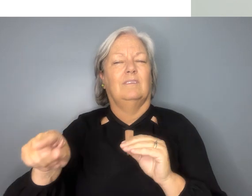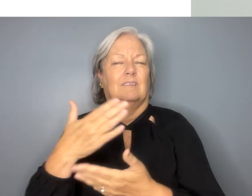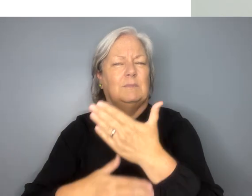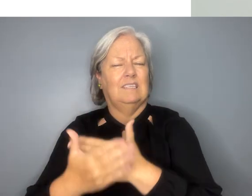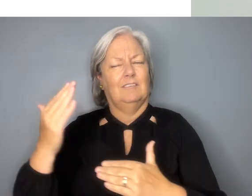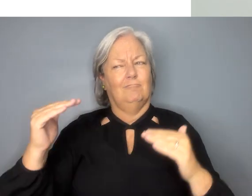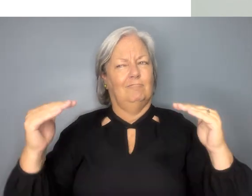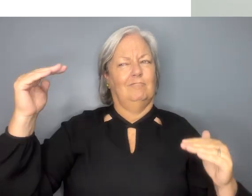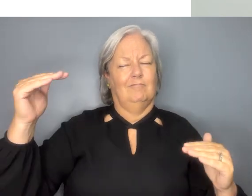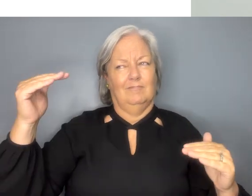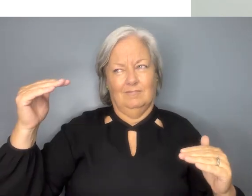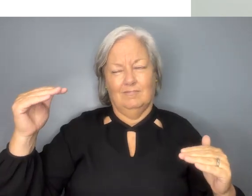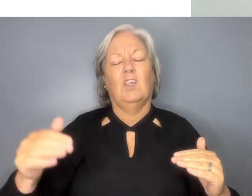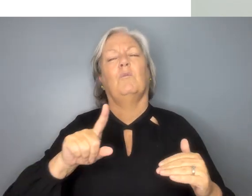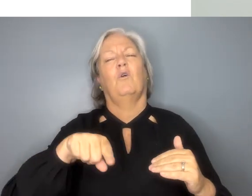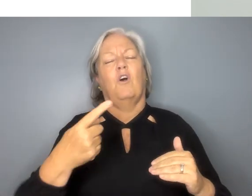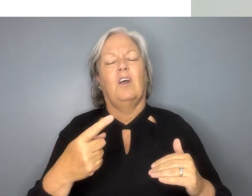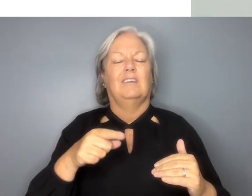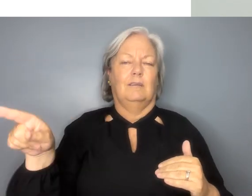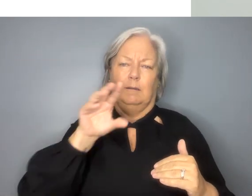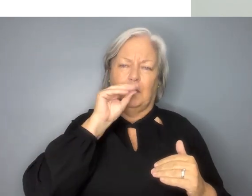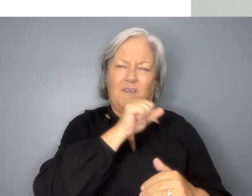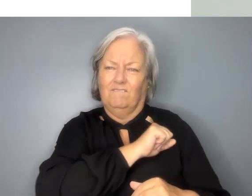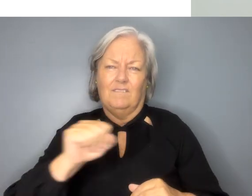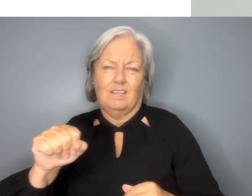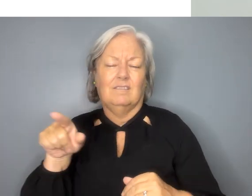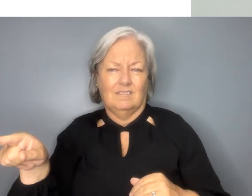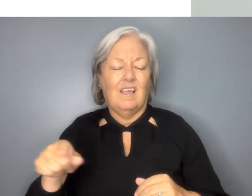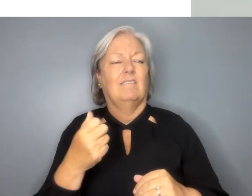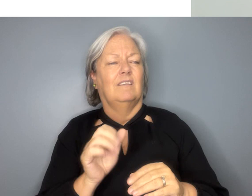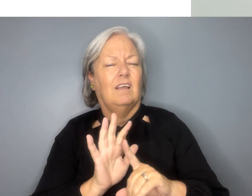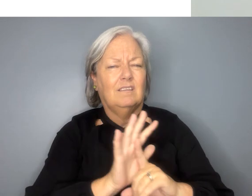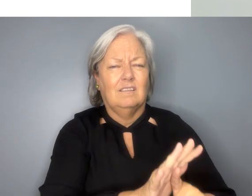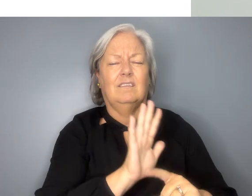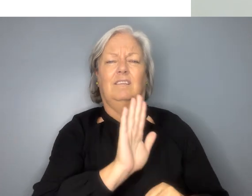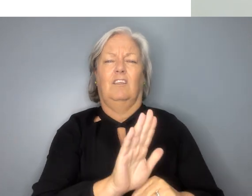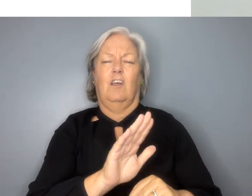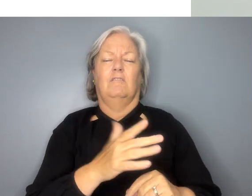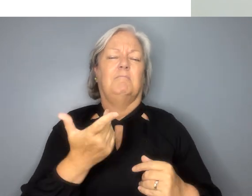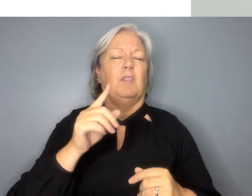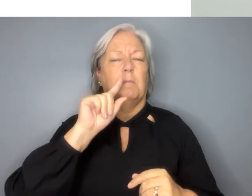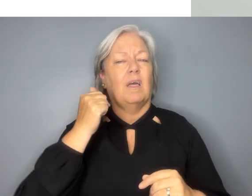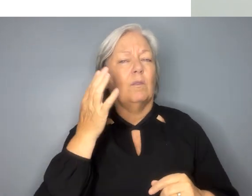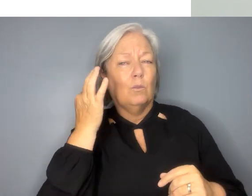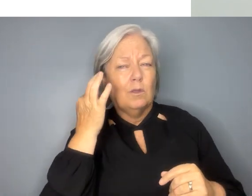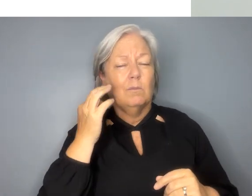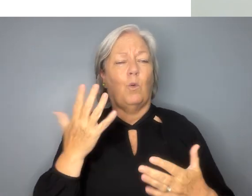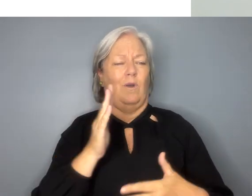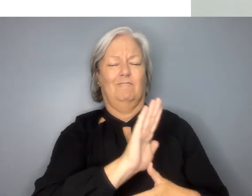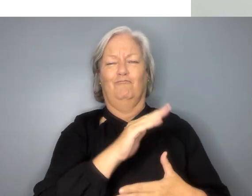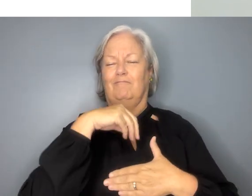disability. 36% of people with severe disability experience harassment due to their gender or